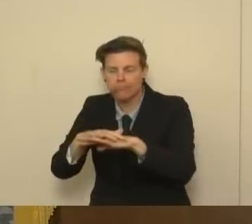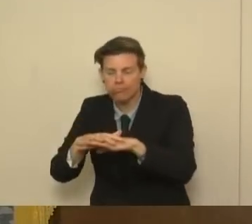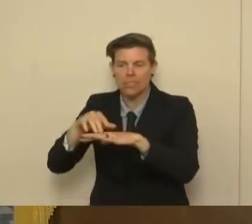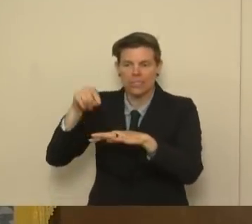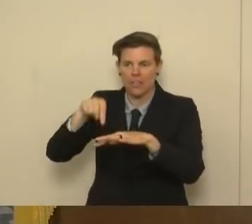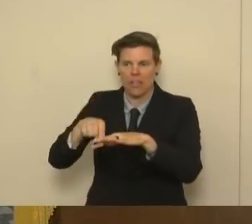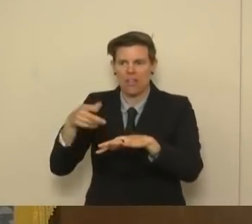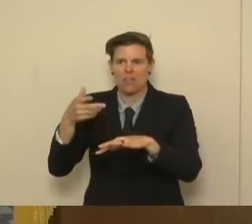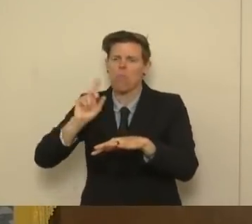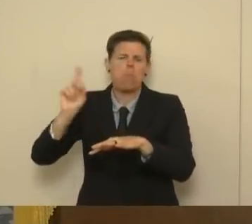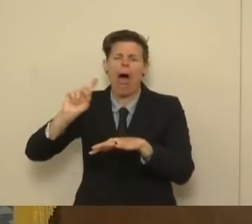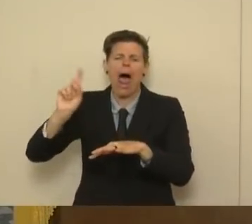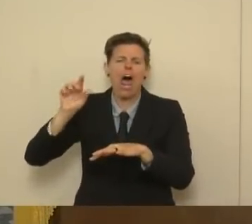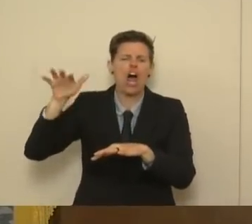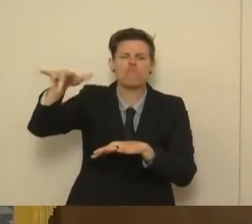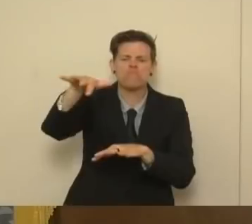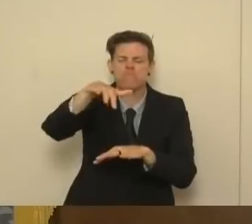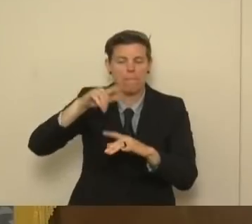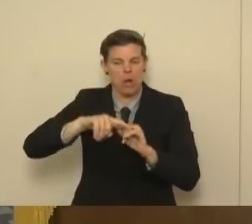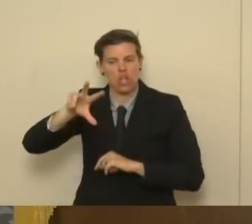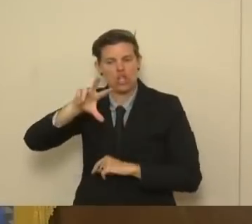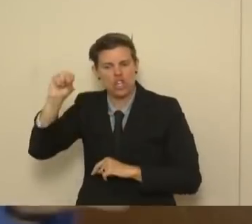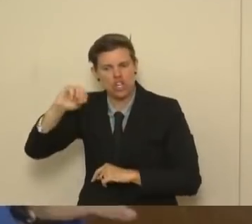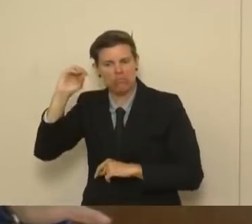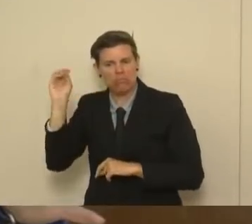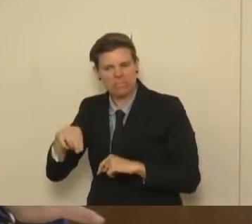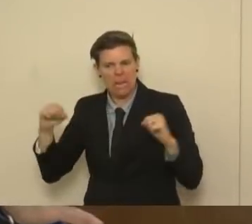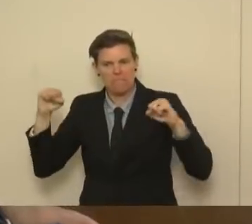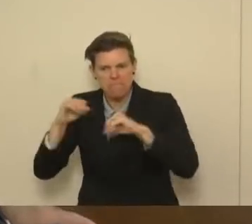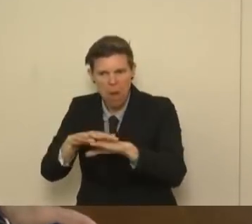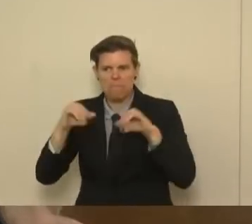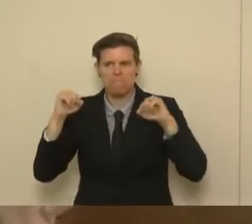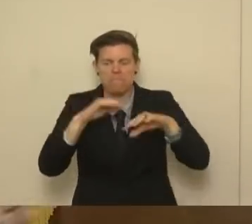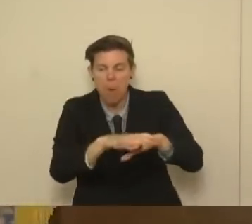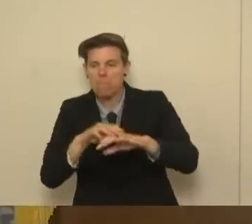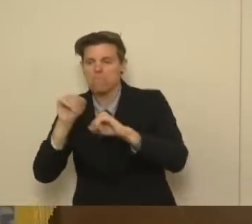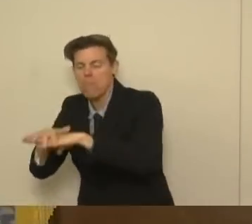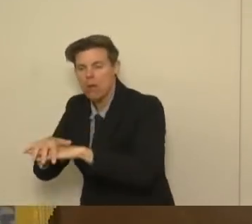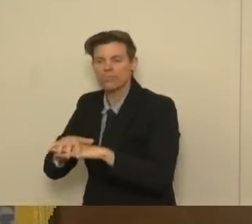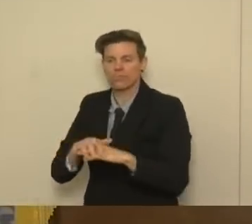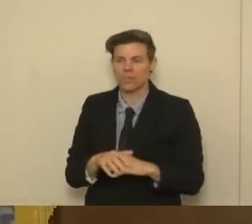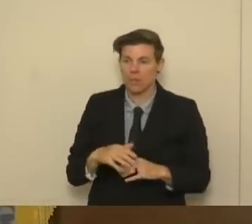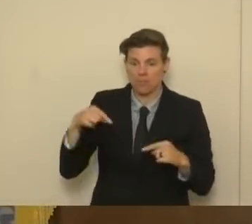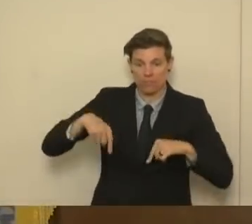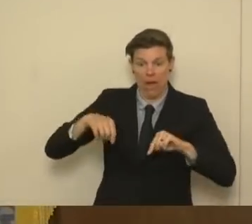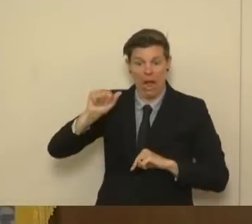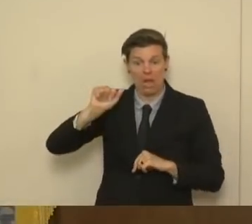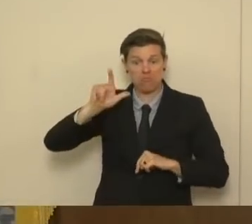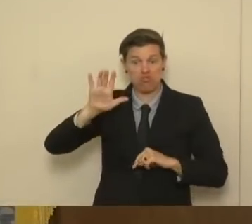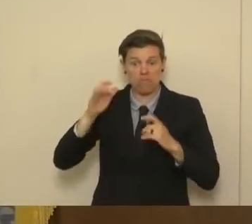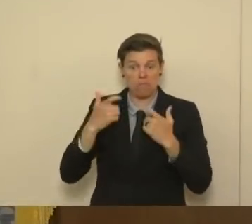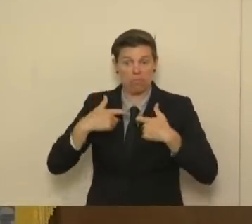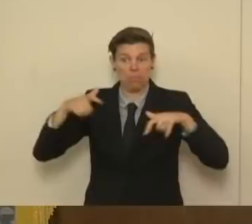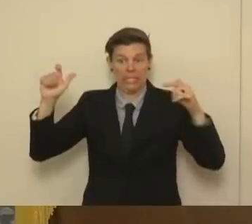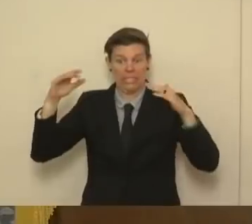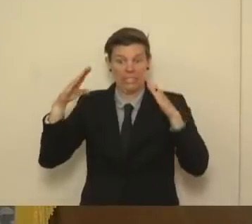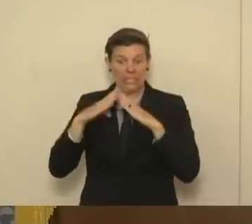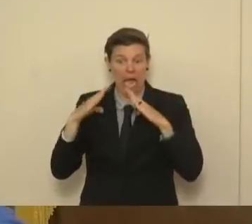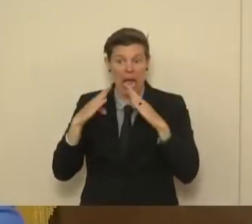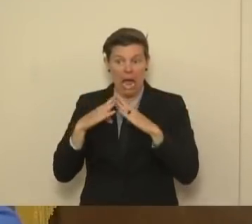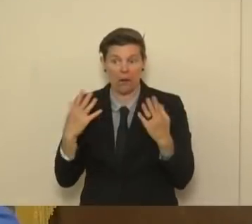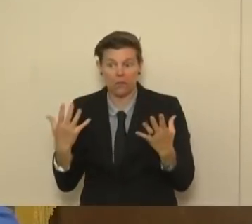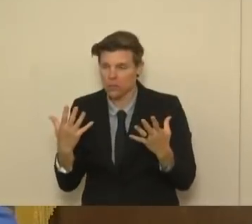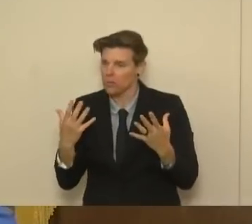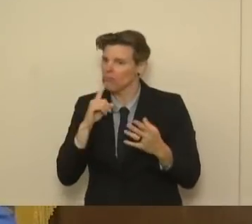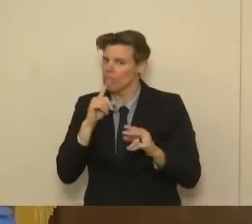that in Albuquerque, and as large, right, as Albuquerque is, that if you're traveling from the northeast heights to the